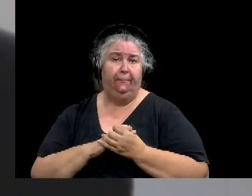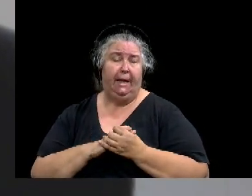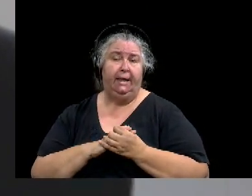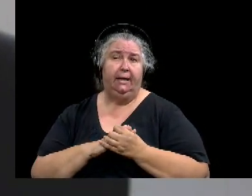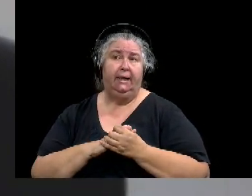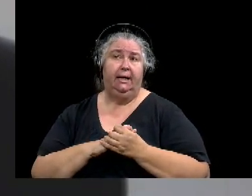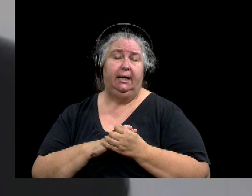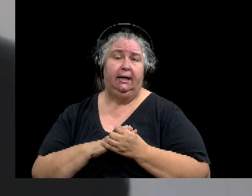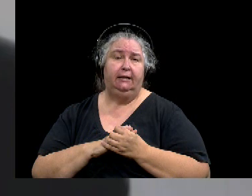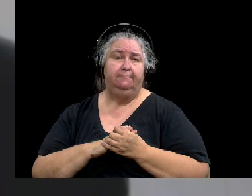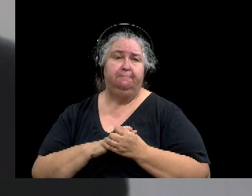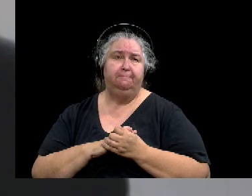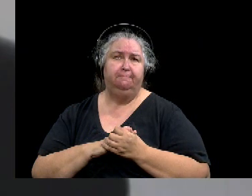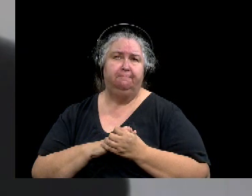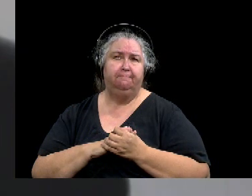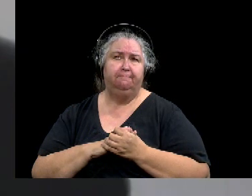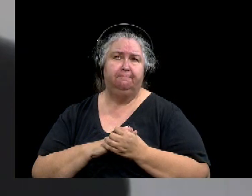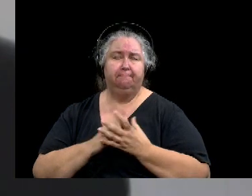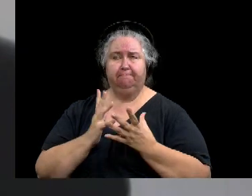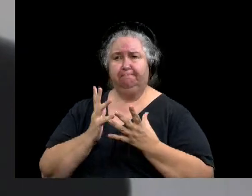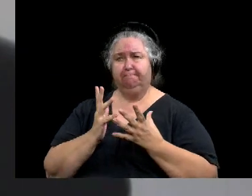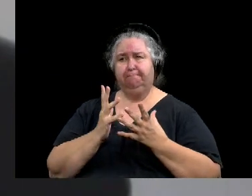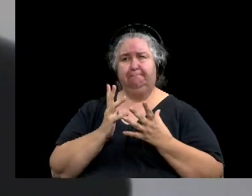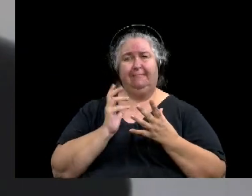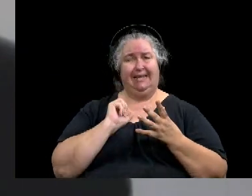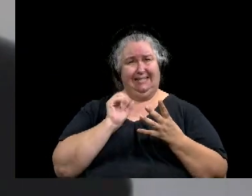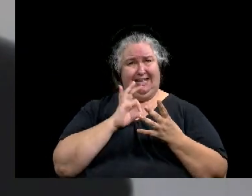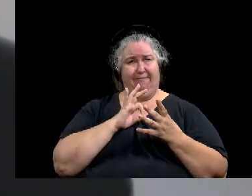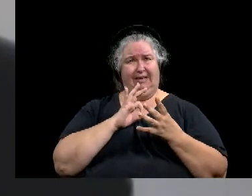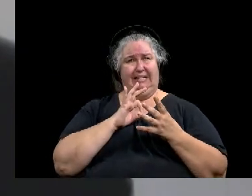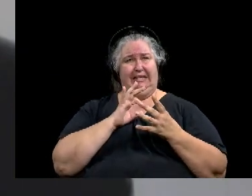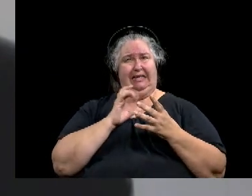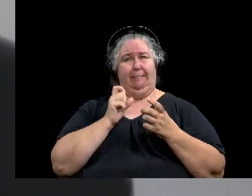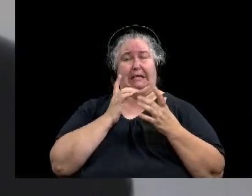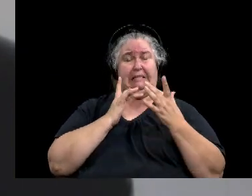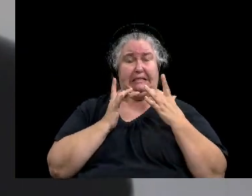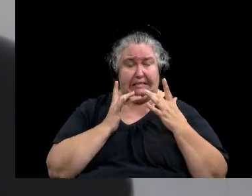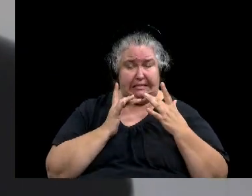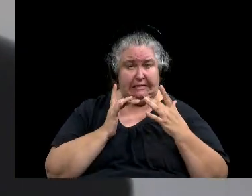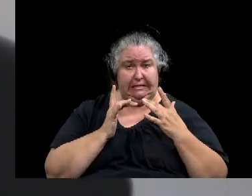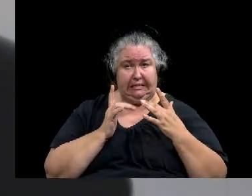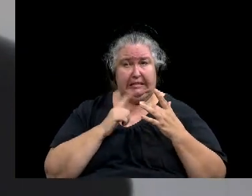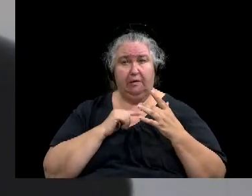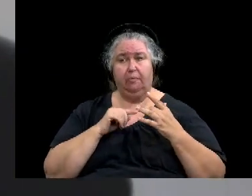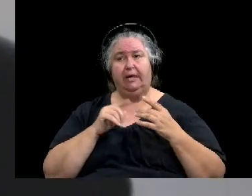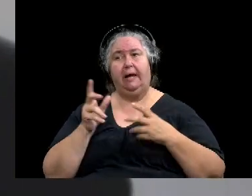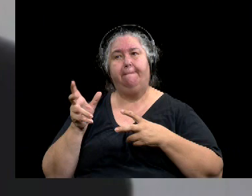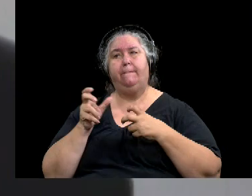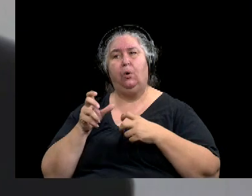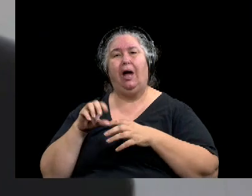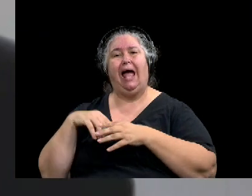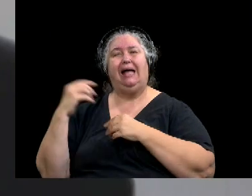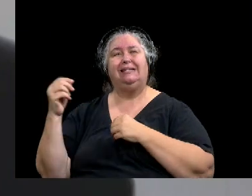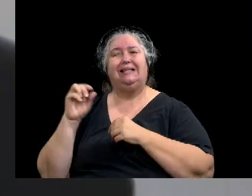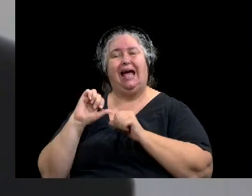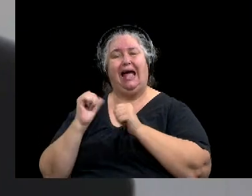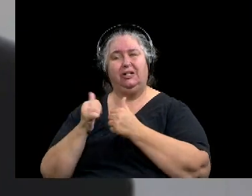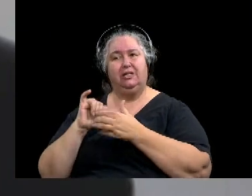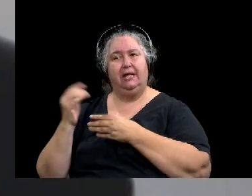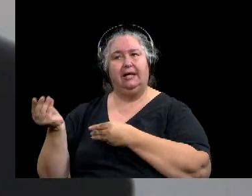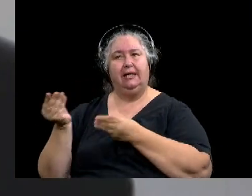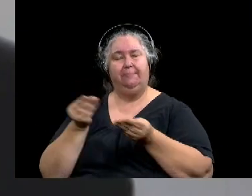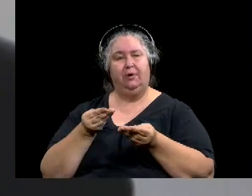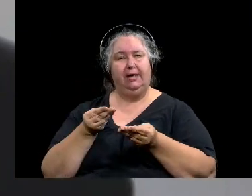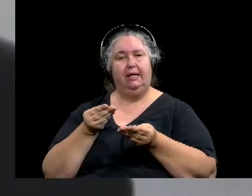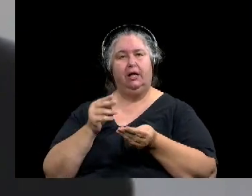And then, you know, as staffing gets tight, then we can pull to outside agencies that can supply nursing